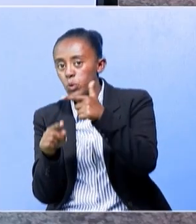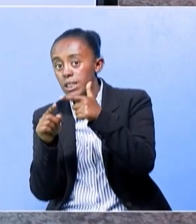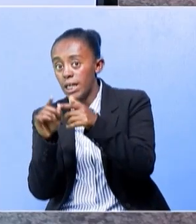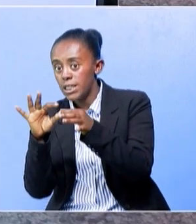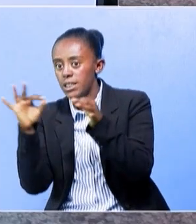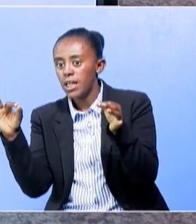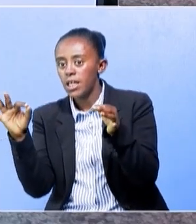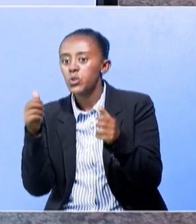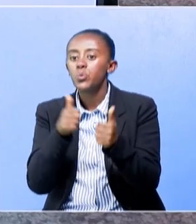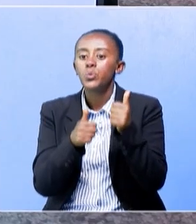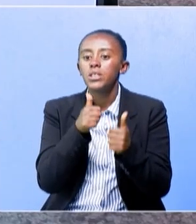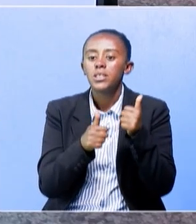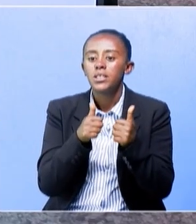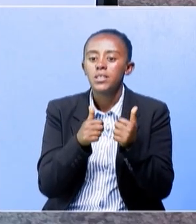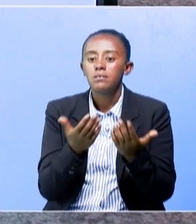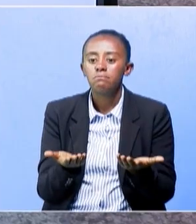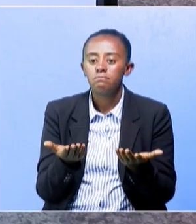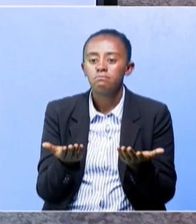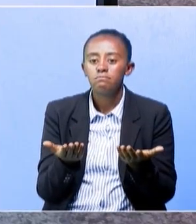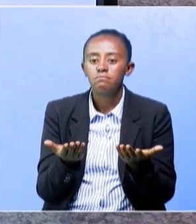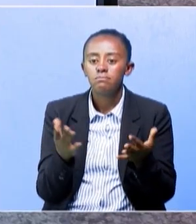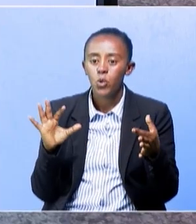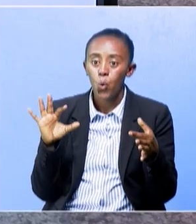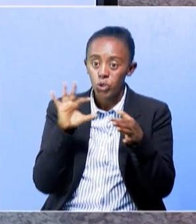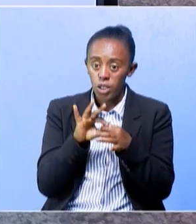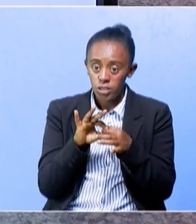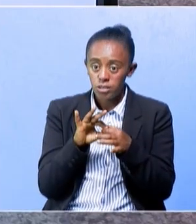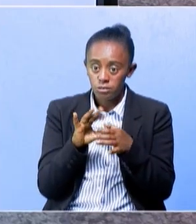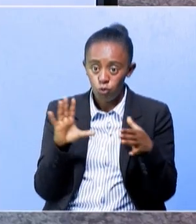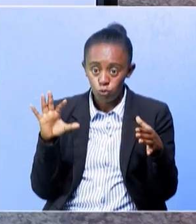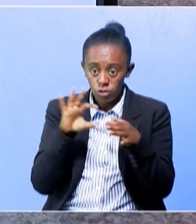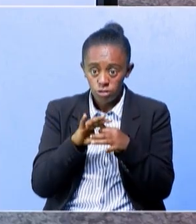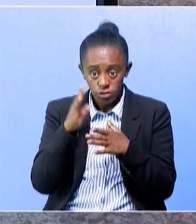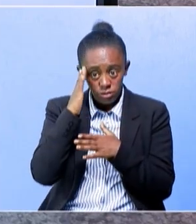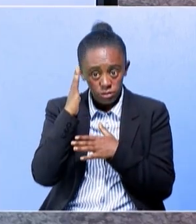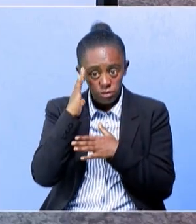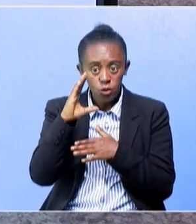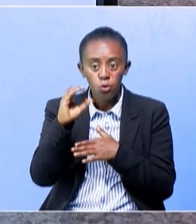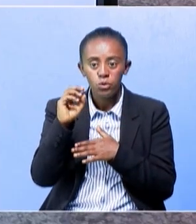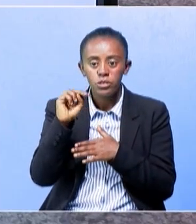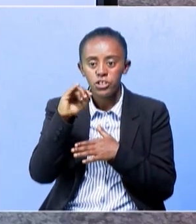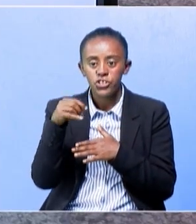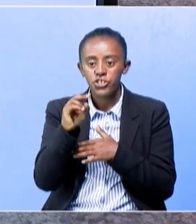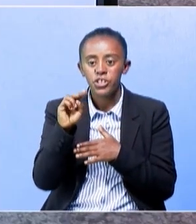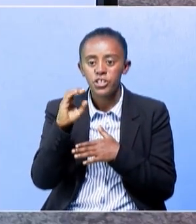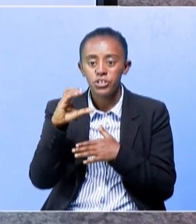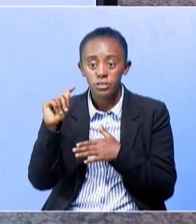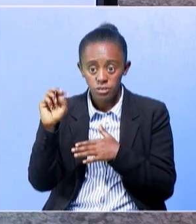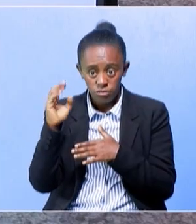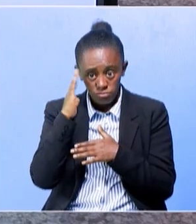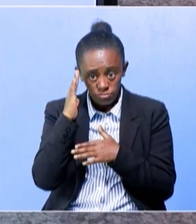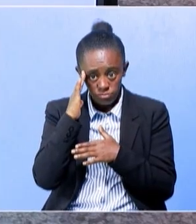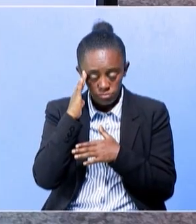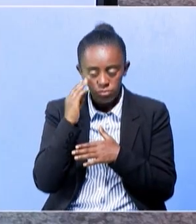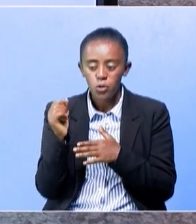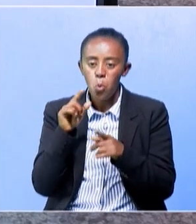sentence? This one is just the conjunction. Do you know conjunctions? Conjunctions mean the word that we